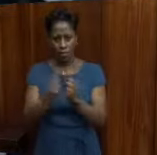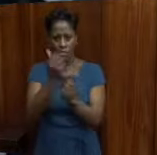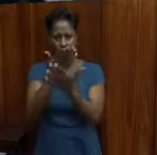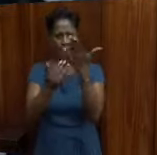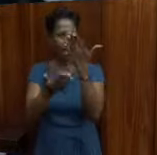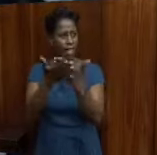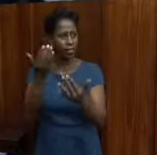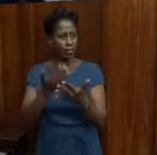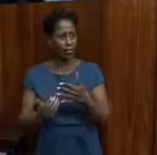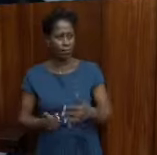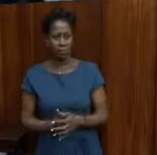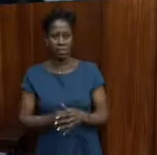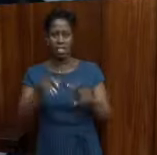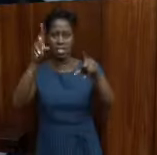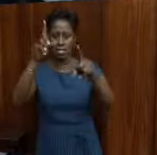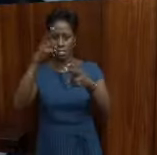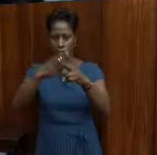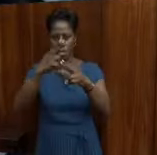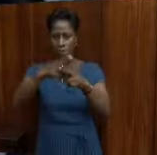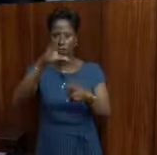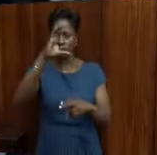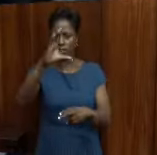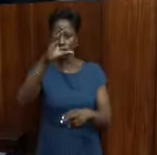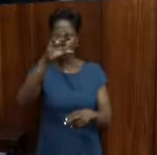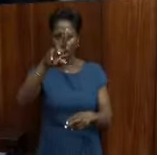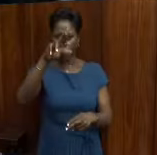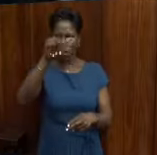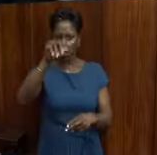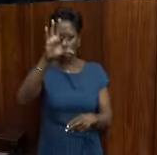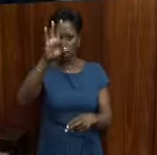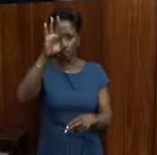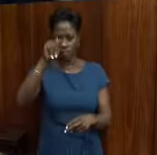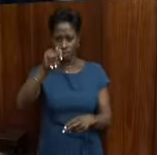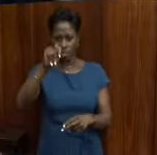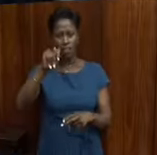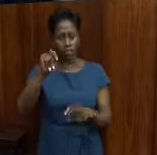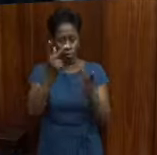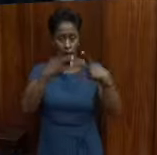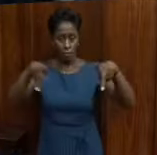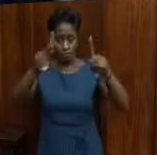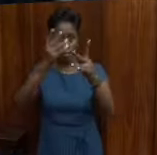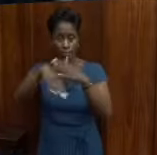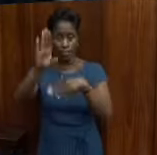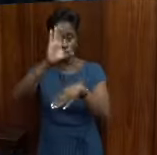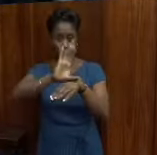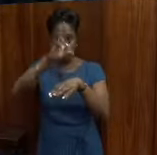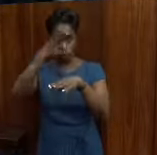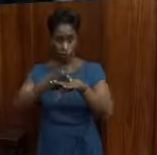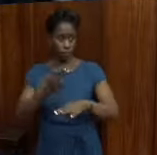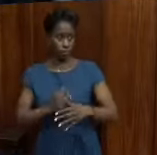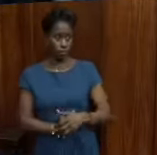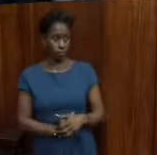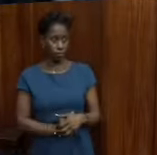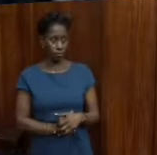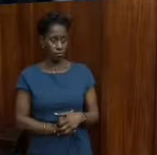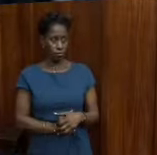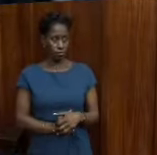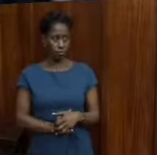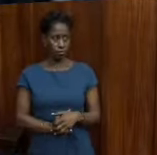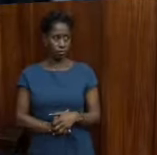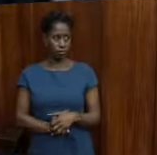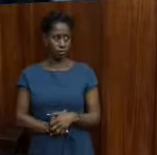The Shurzel Craft Center's main building will be rehabilitated with the intention of transforming the space into